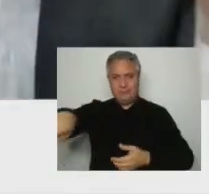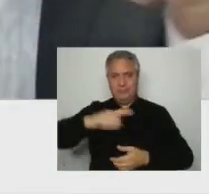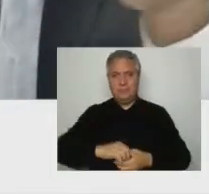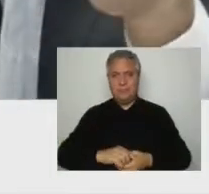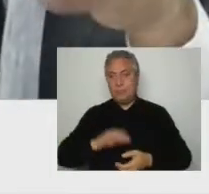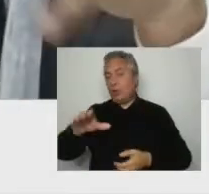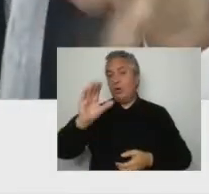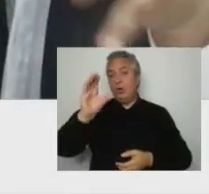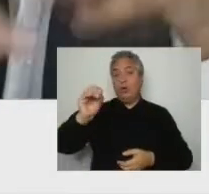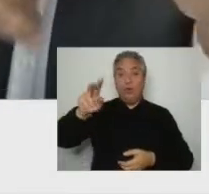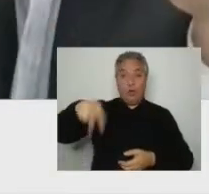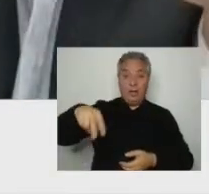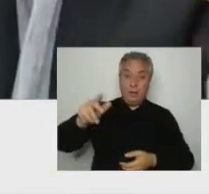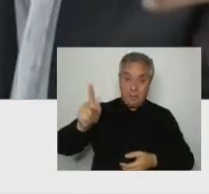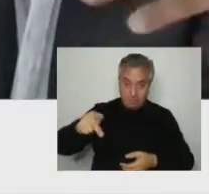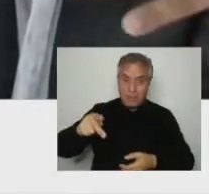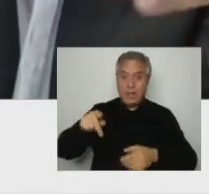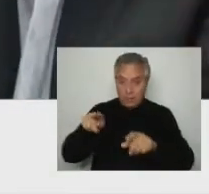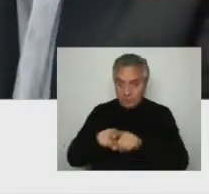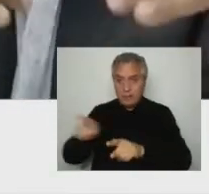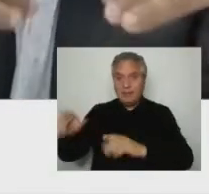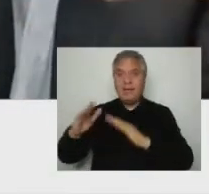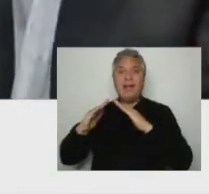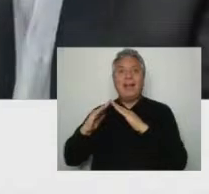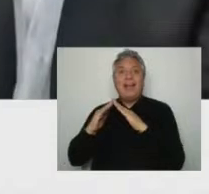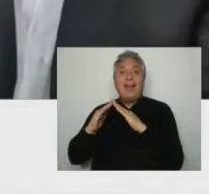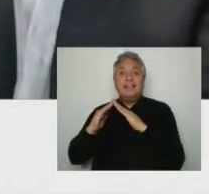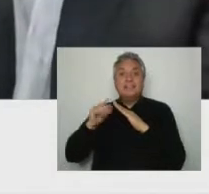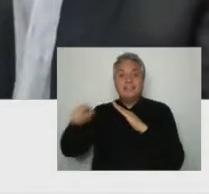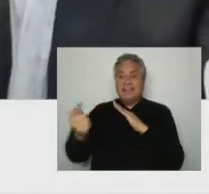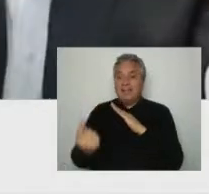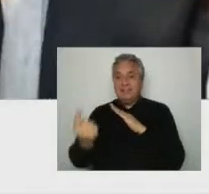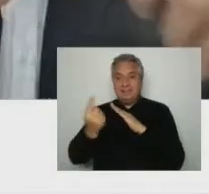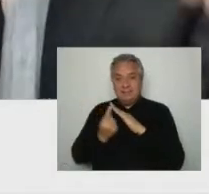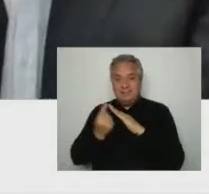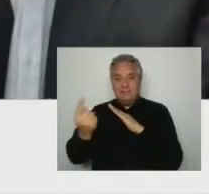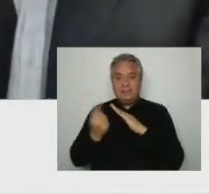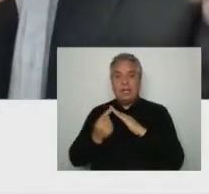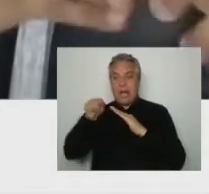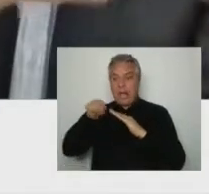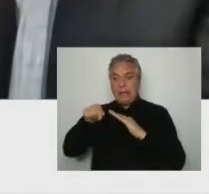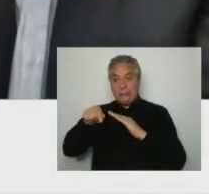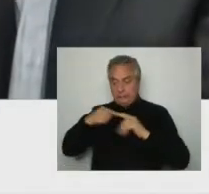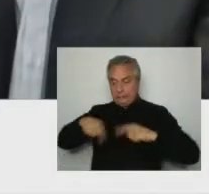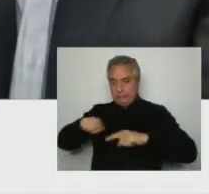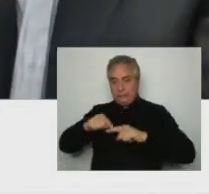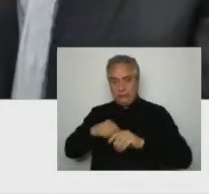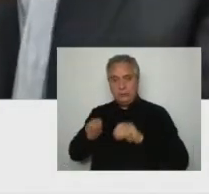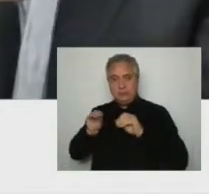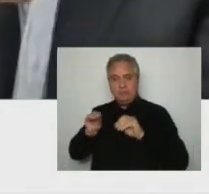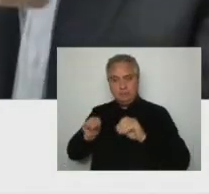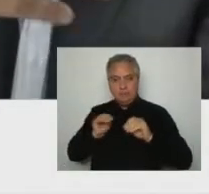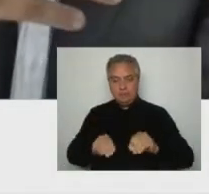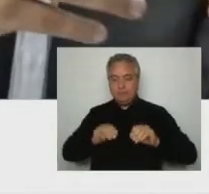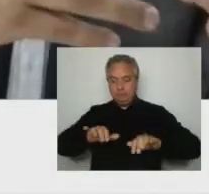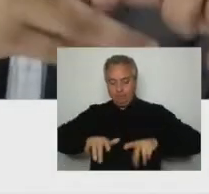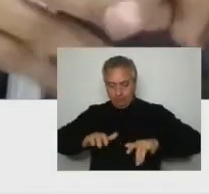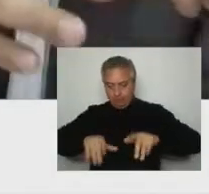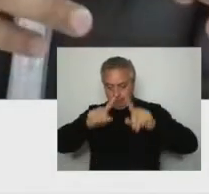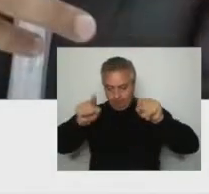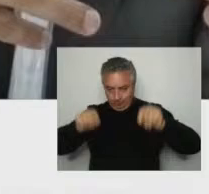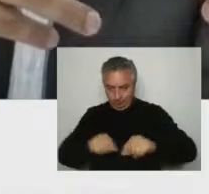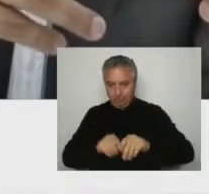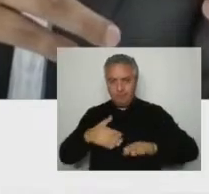going to job clubs. At our organization, we have what we call the pension fund workshops,